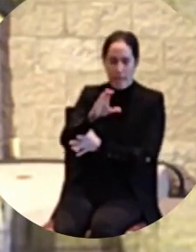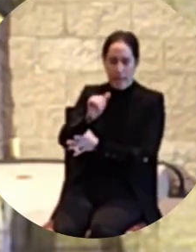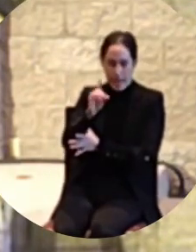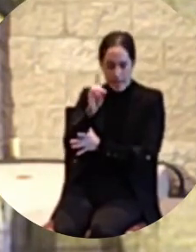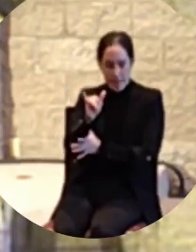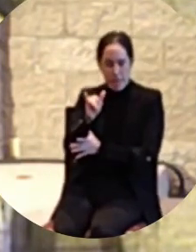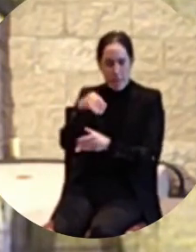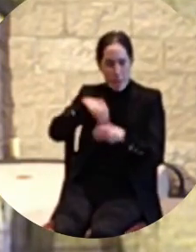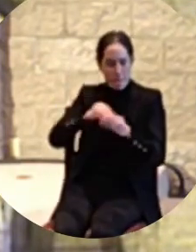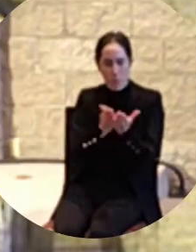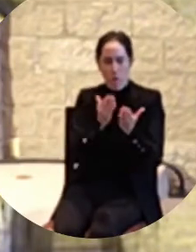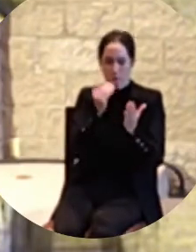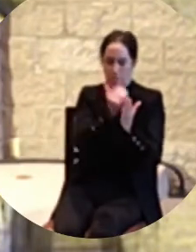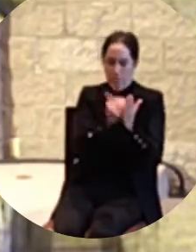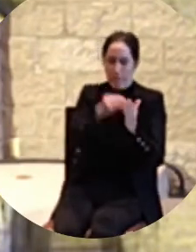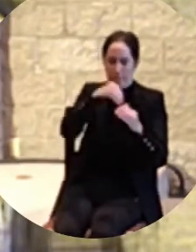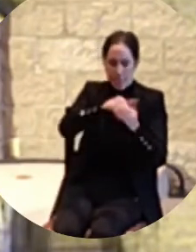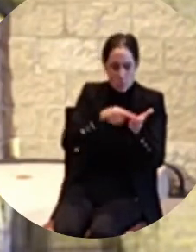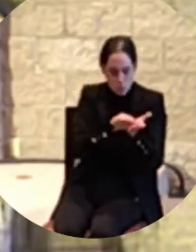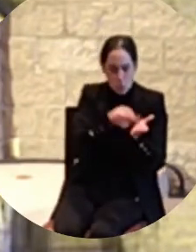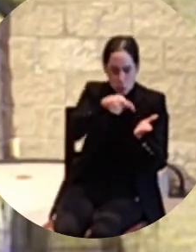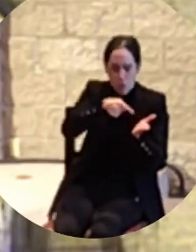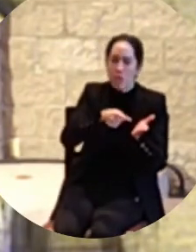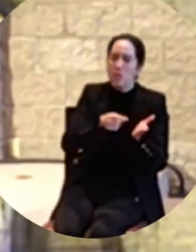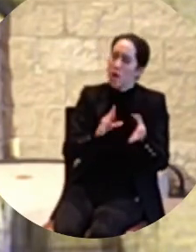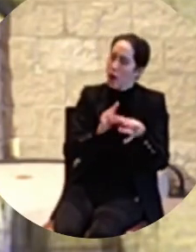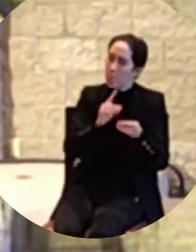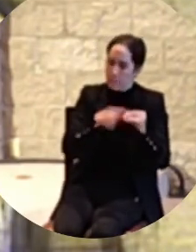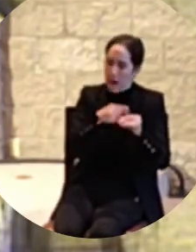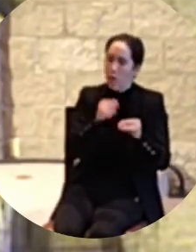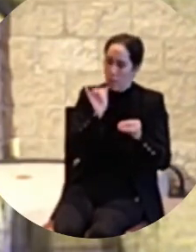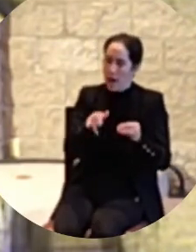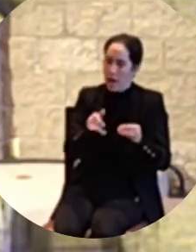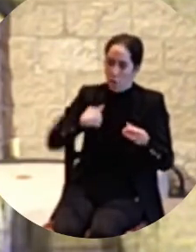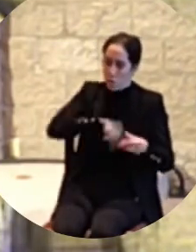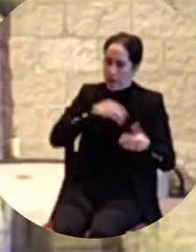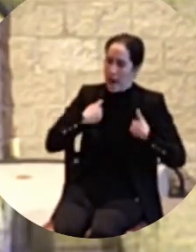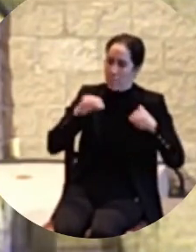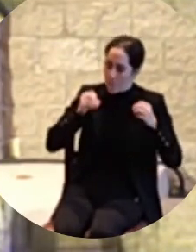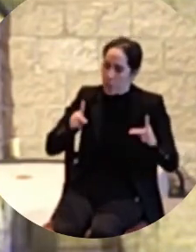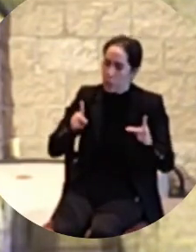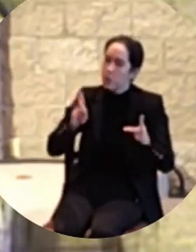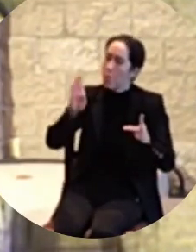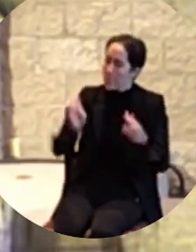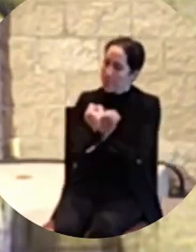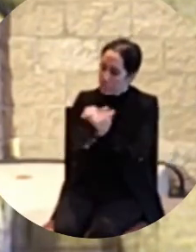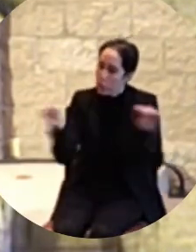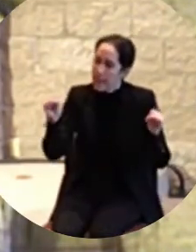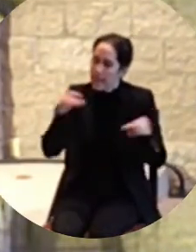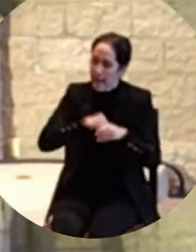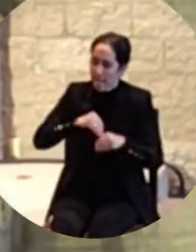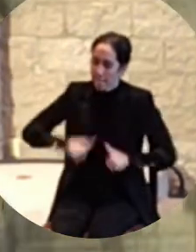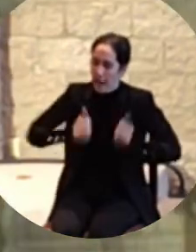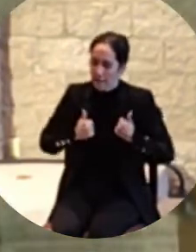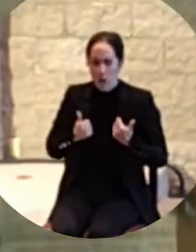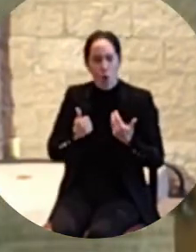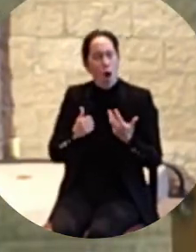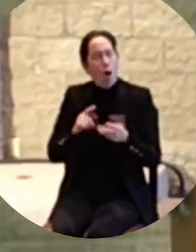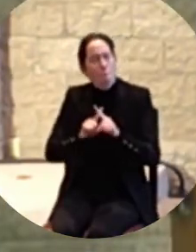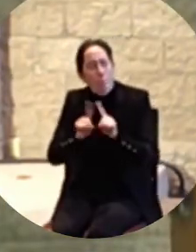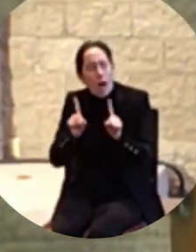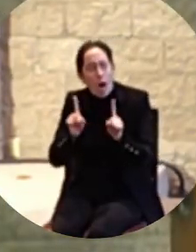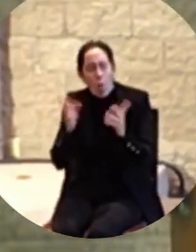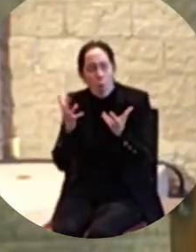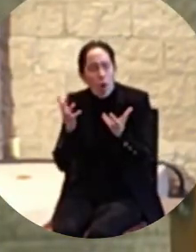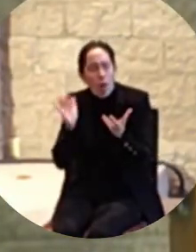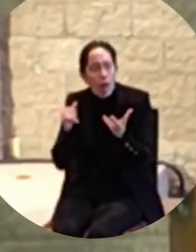have the opportunity to be free in our life. And what does that look like for us? You know, what does it look like for you? And then also, I really get it